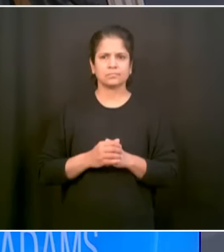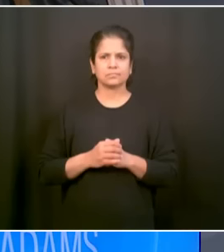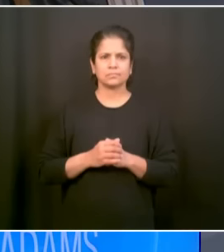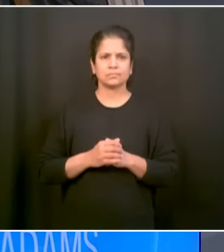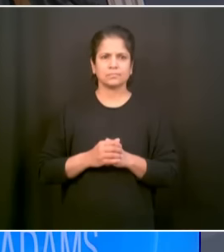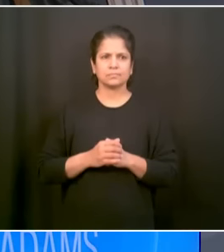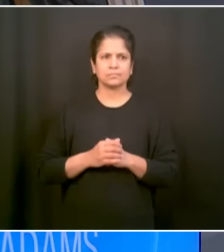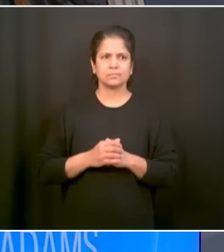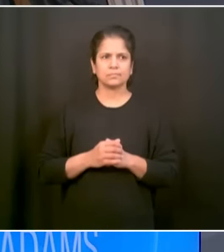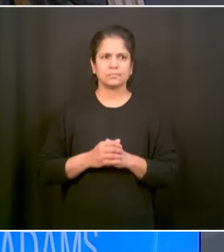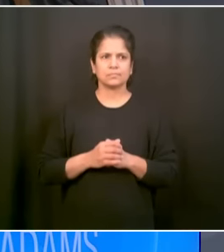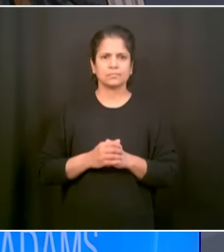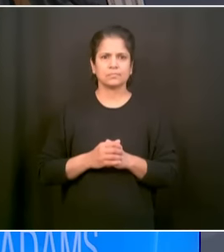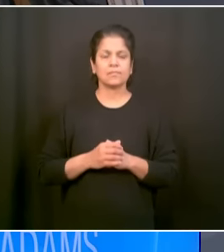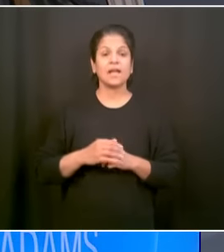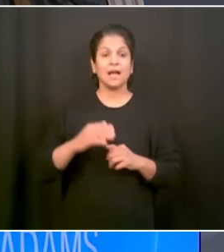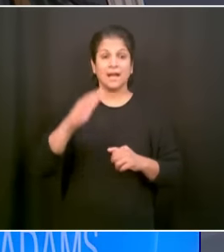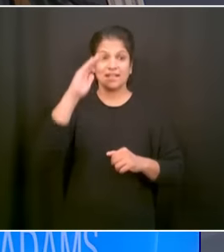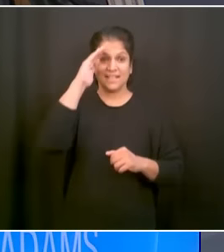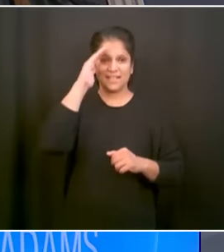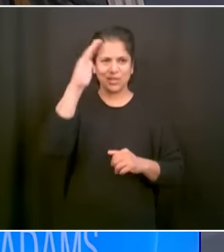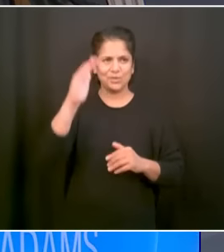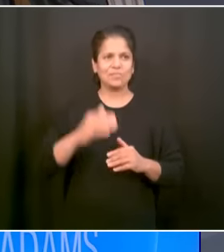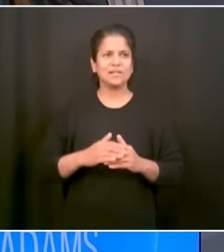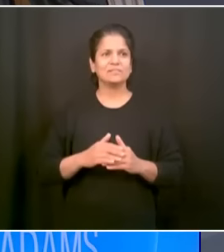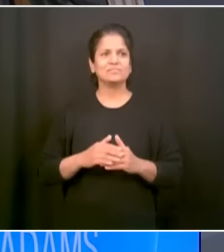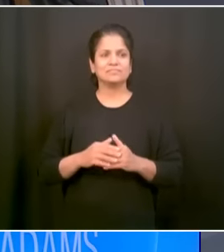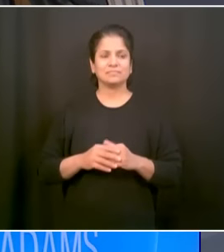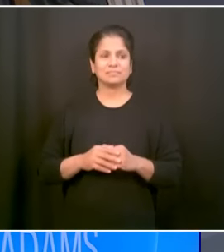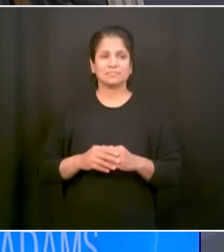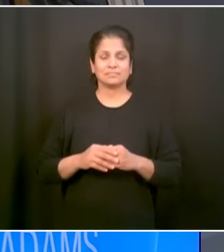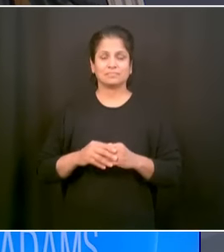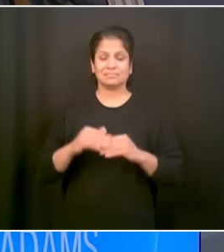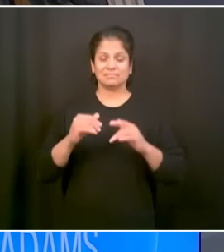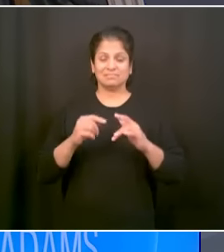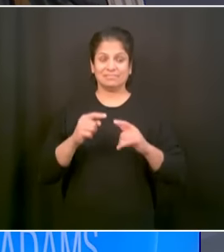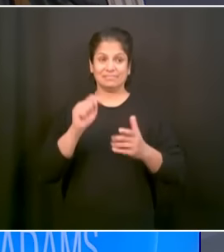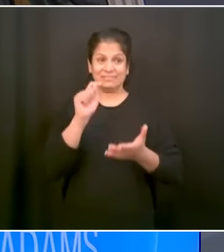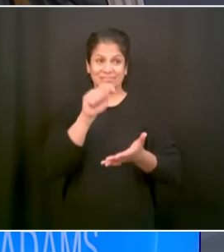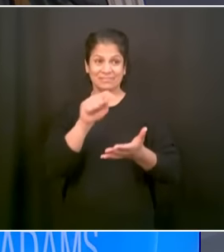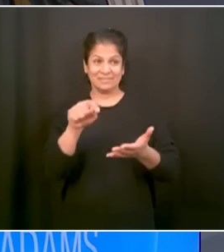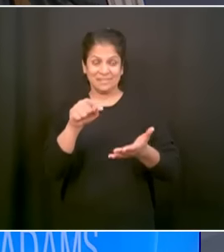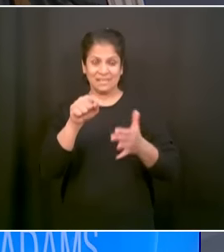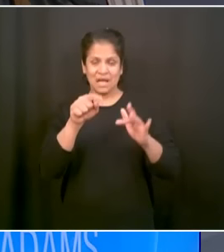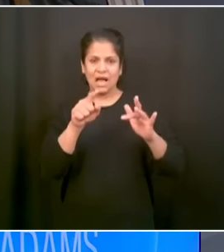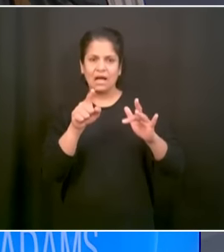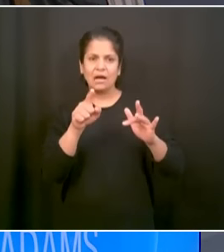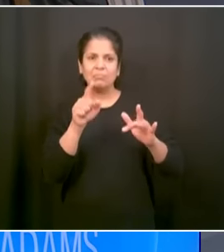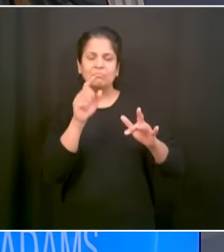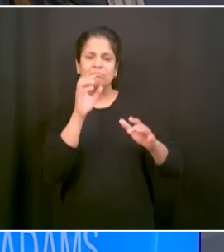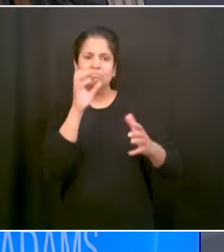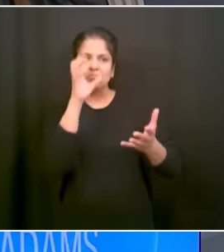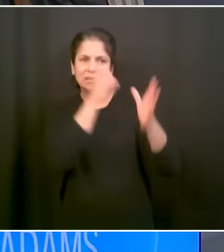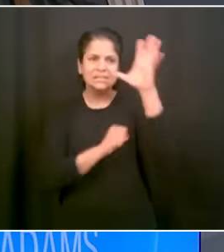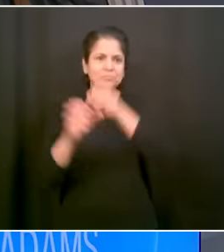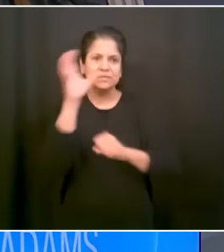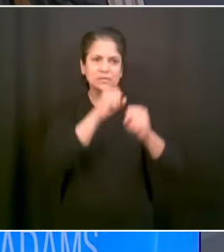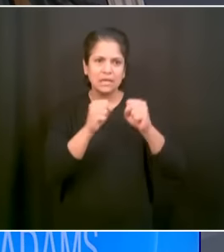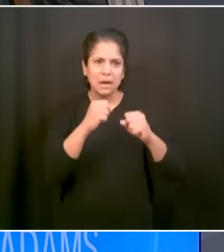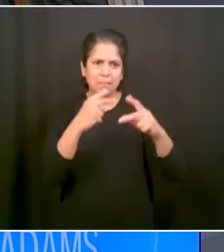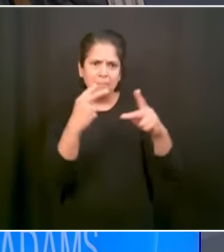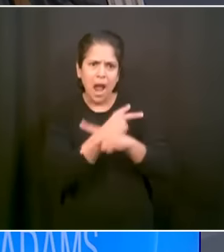you. Part of the budget gap that you've criticized from the previous administration comes down to the city FEP's